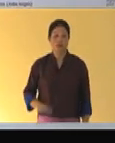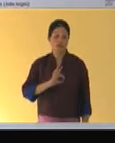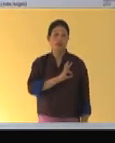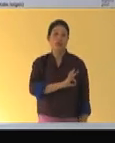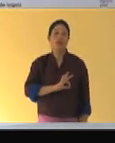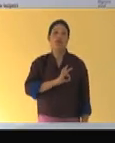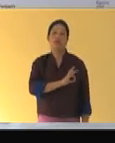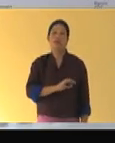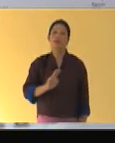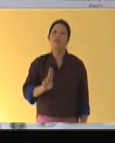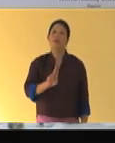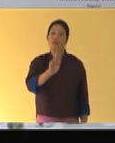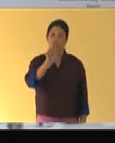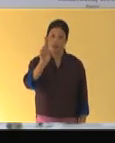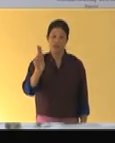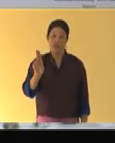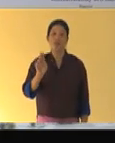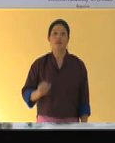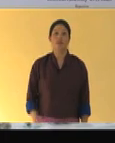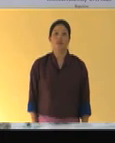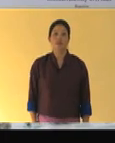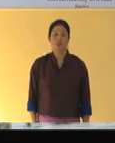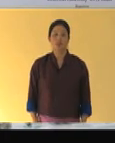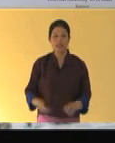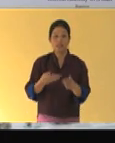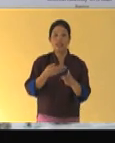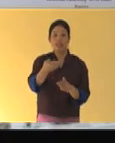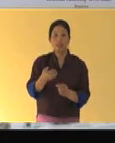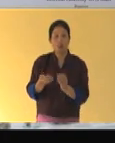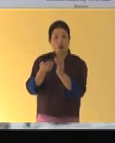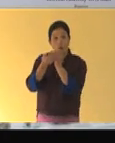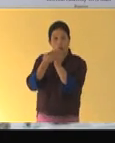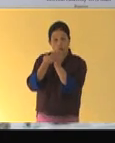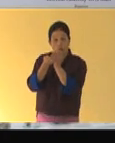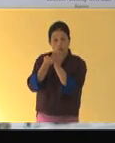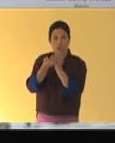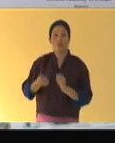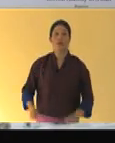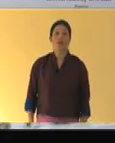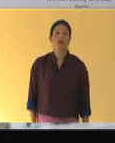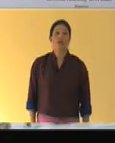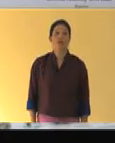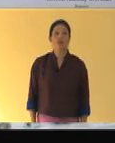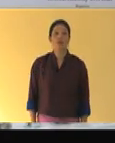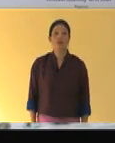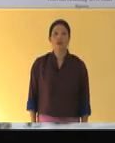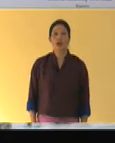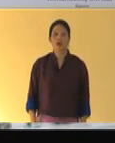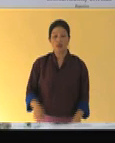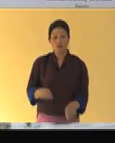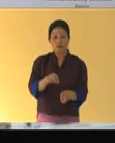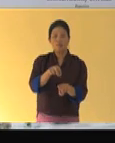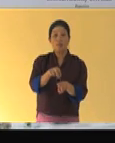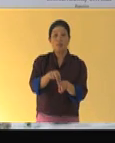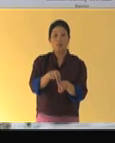the shells are mostly used for religious purpose, which is also known as Dungkar in Dzongkhal. So we have more than 90 species of